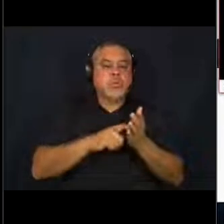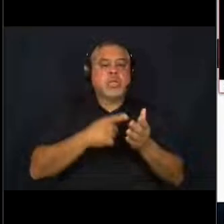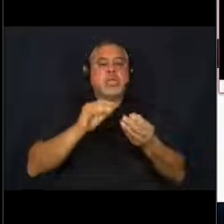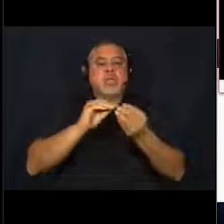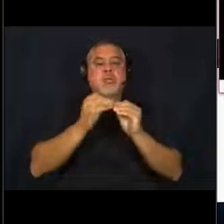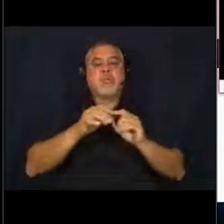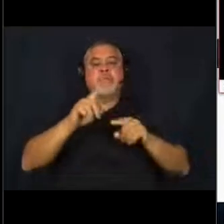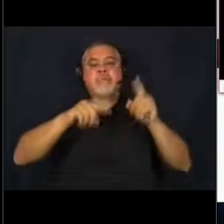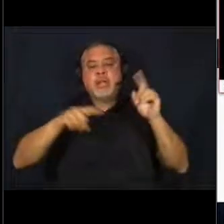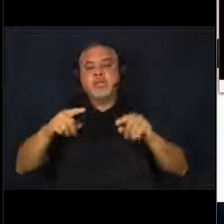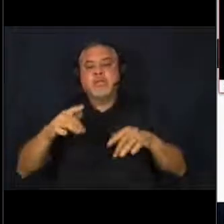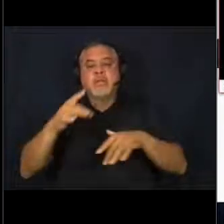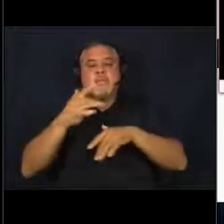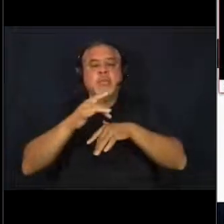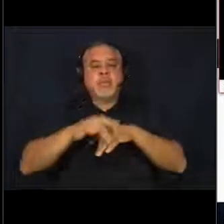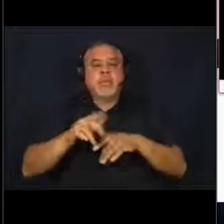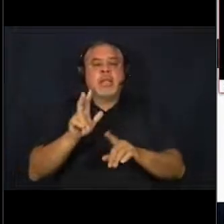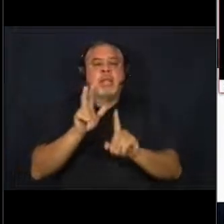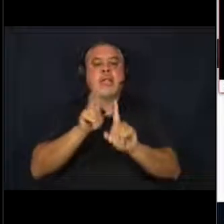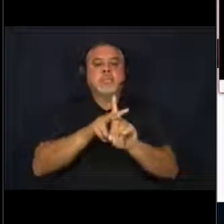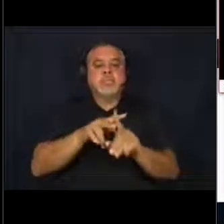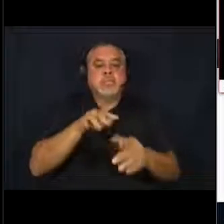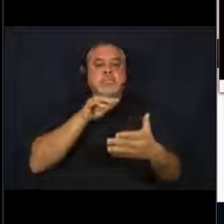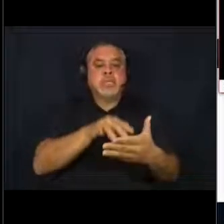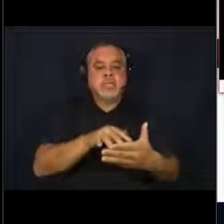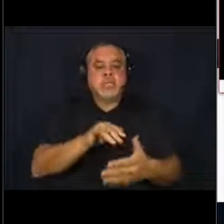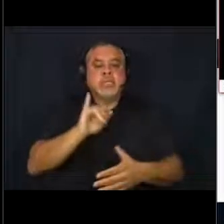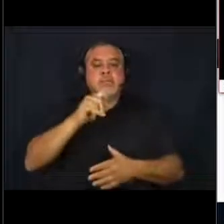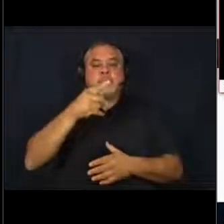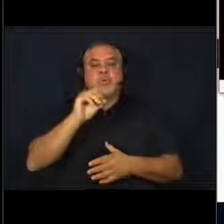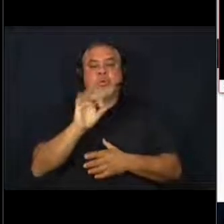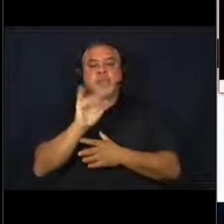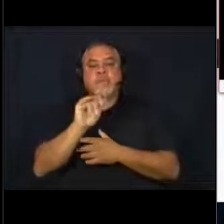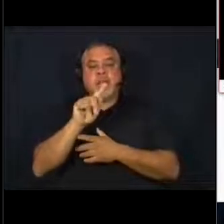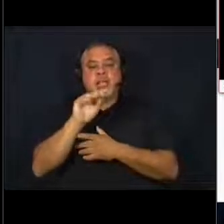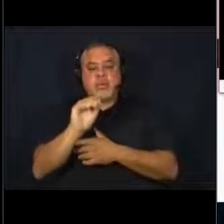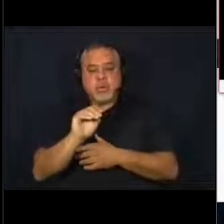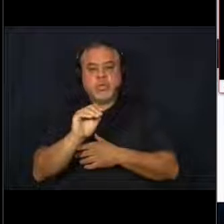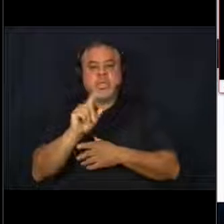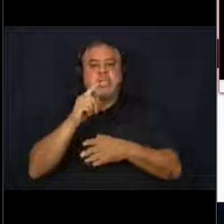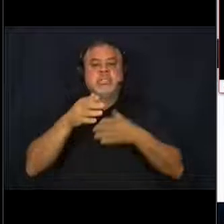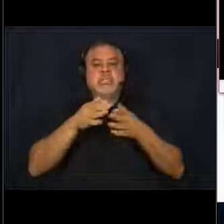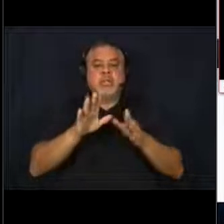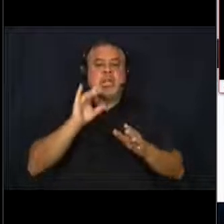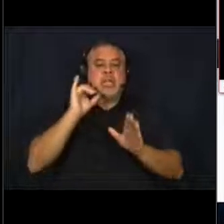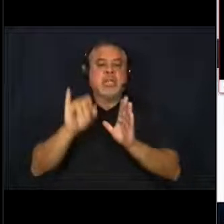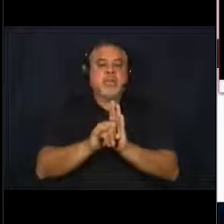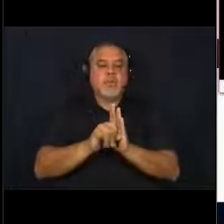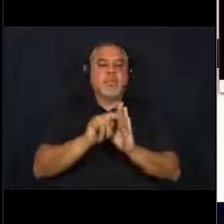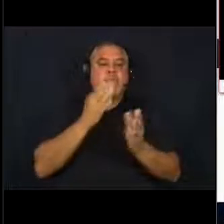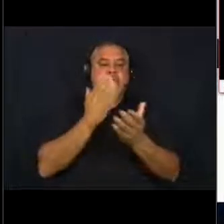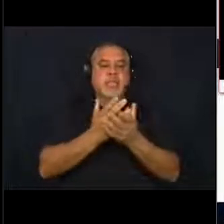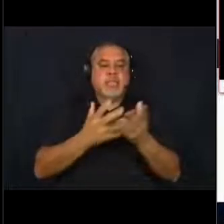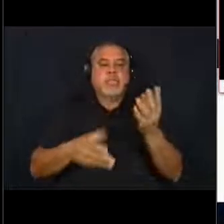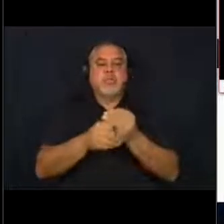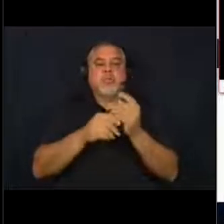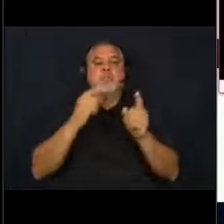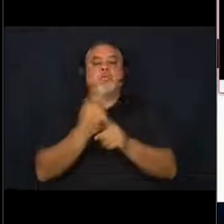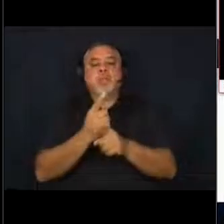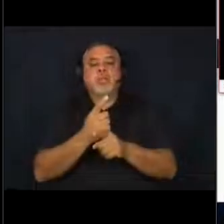various available applicable studies, ipso facto, have generally identified the fact that additional appropriate